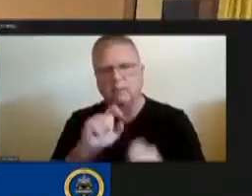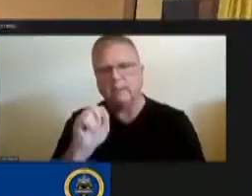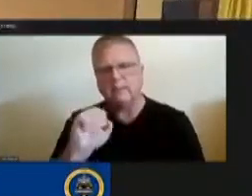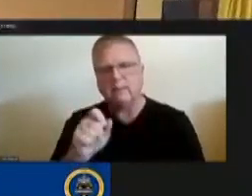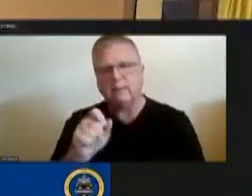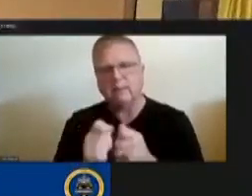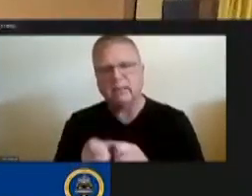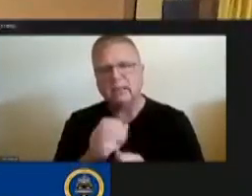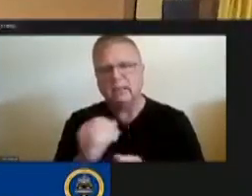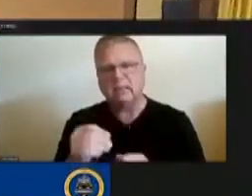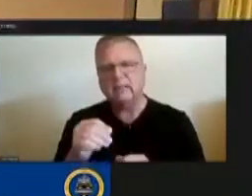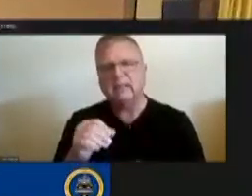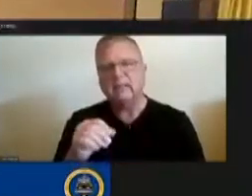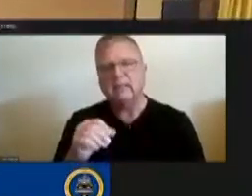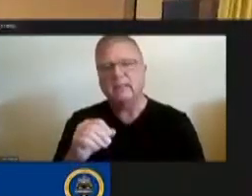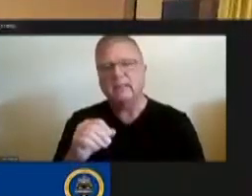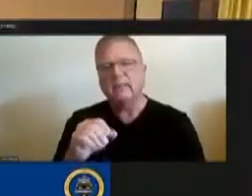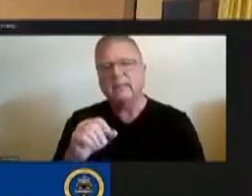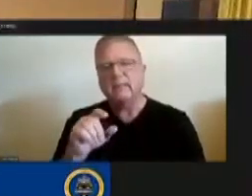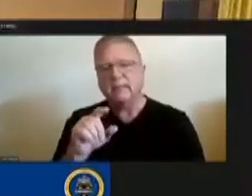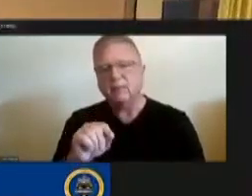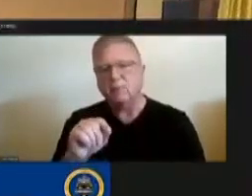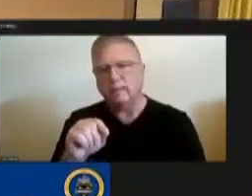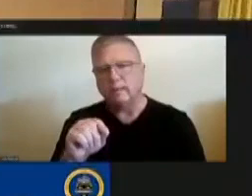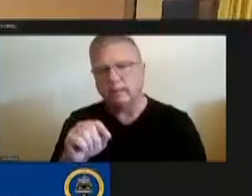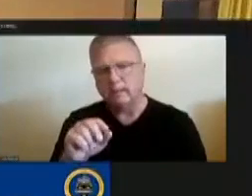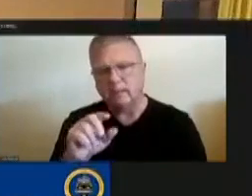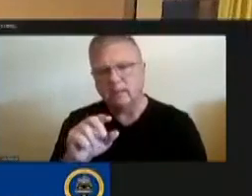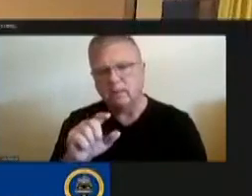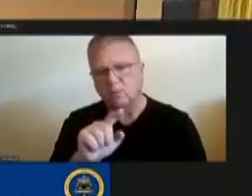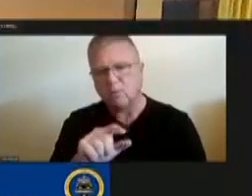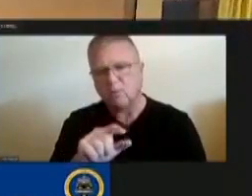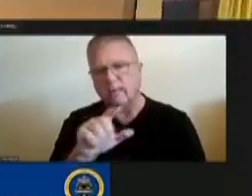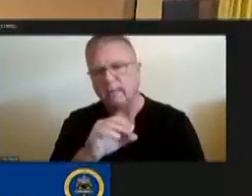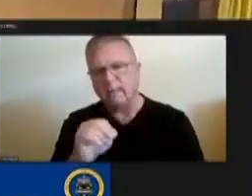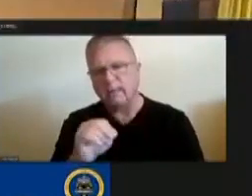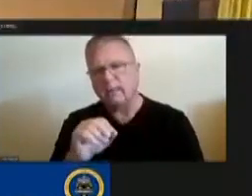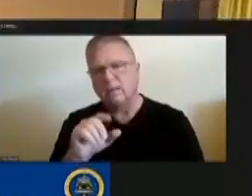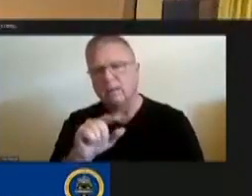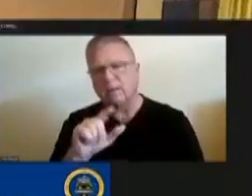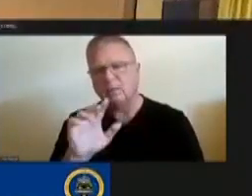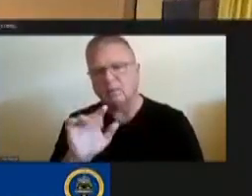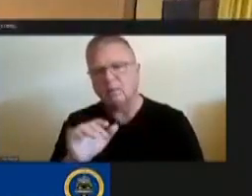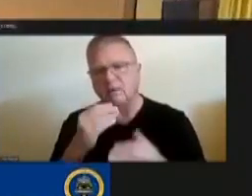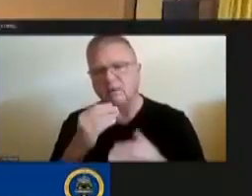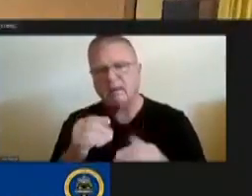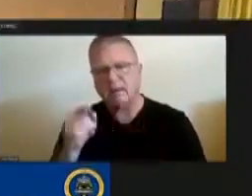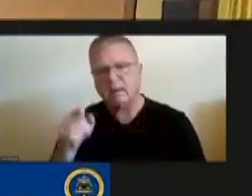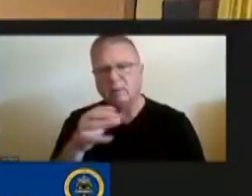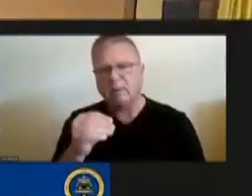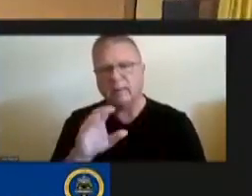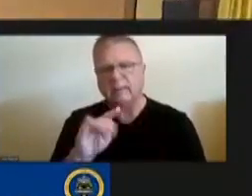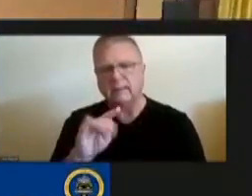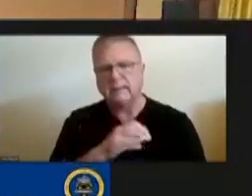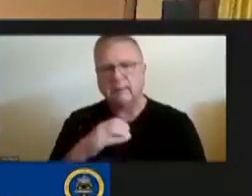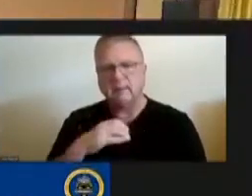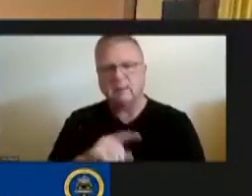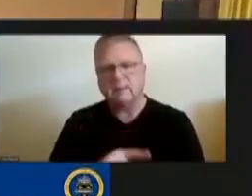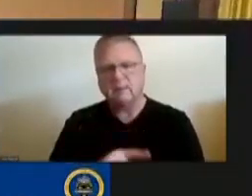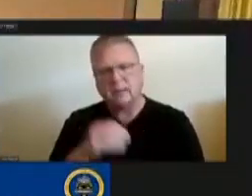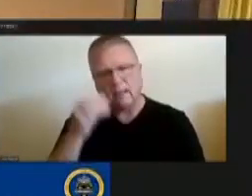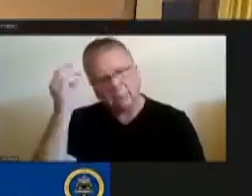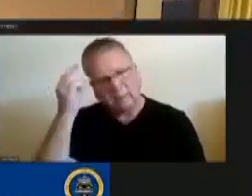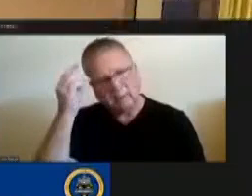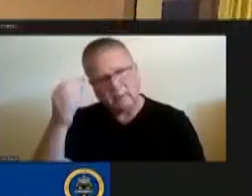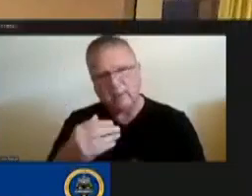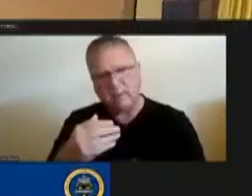Bill 2021-2095. We thank City Planning and Council for your time and consideration. Thank you.